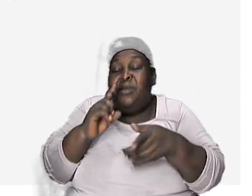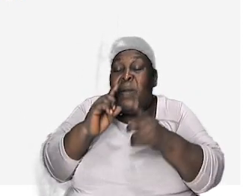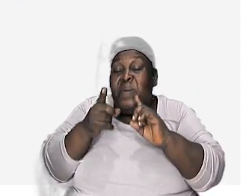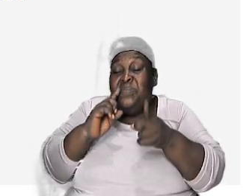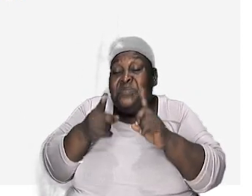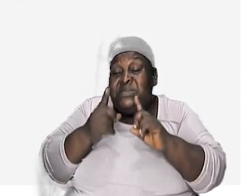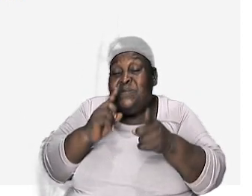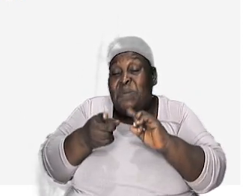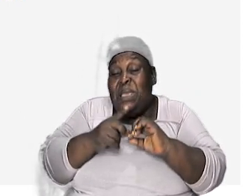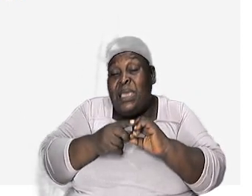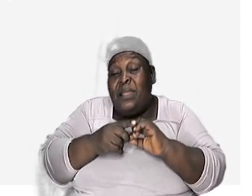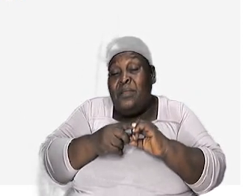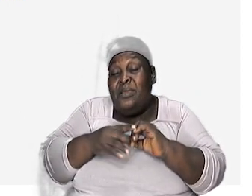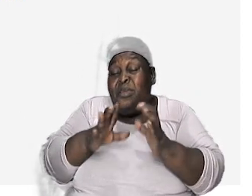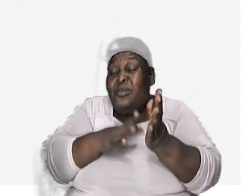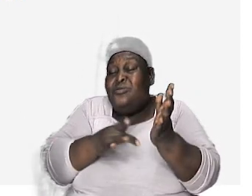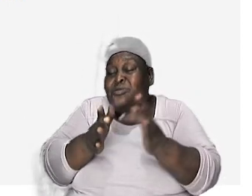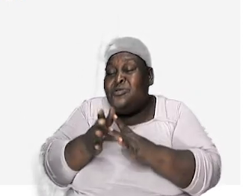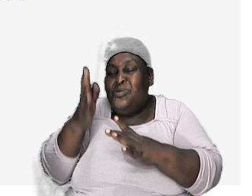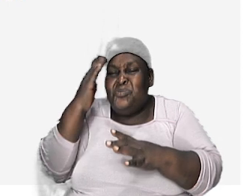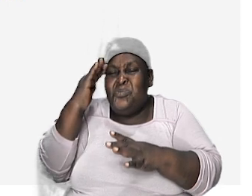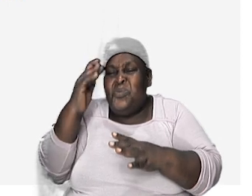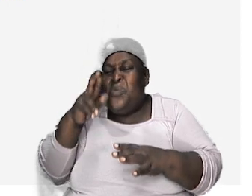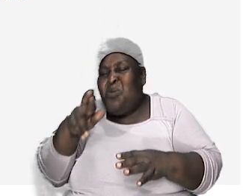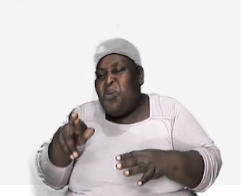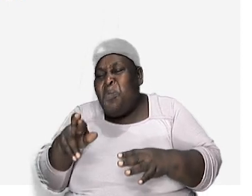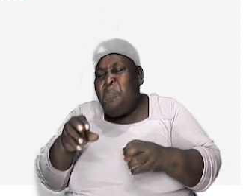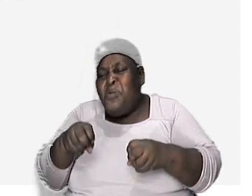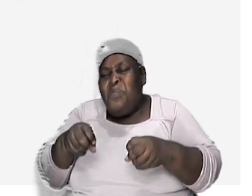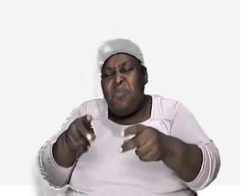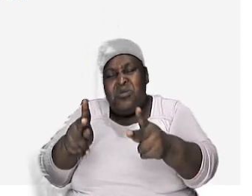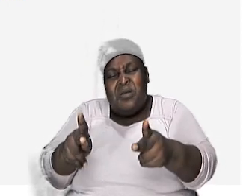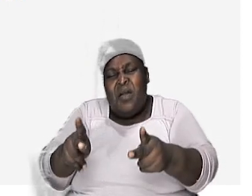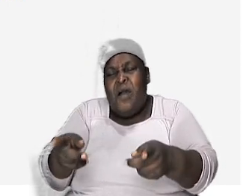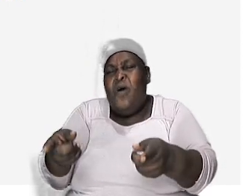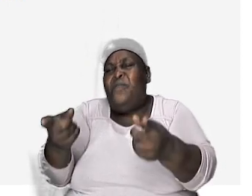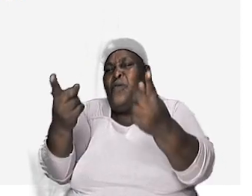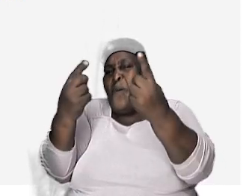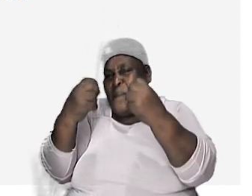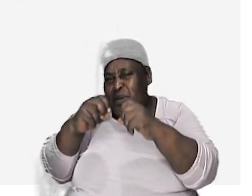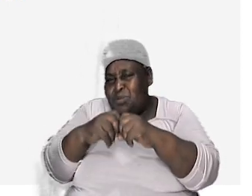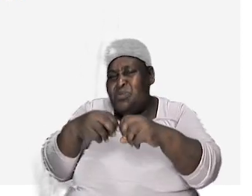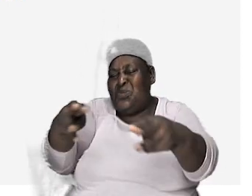He knew her purpose for coming to the well at 12 o'clock in the midday. Amen.